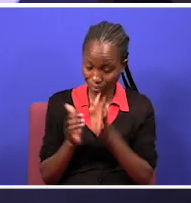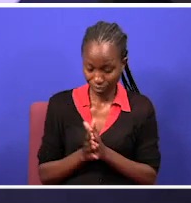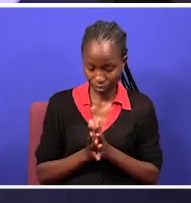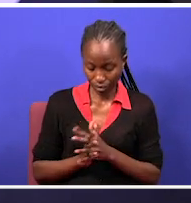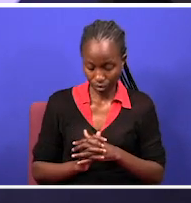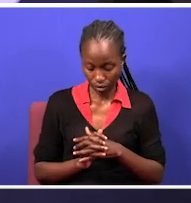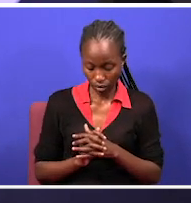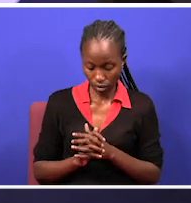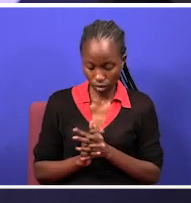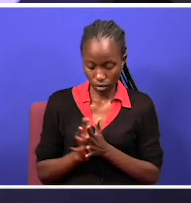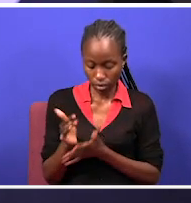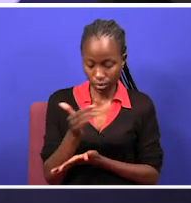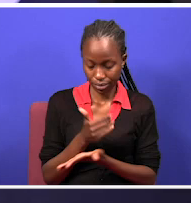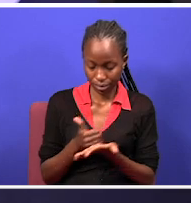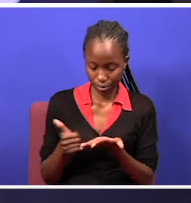Amen.